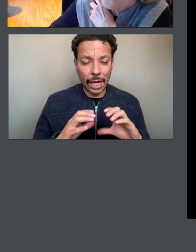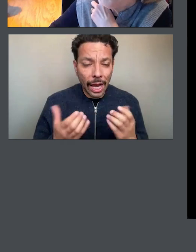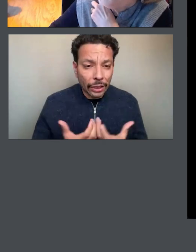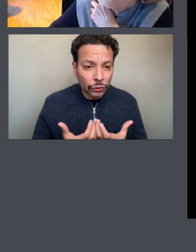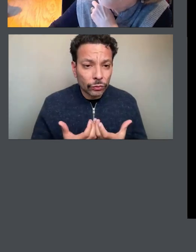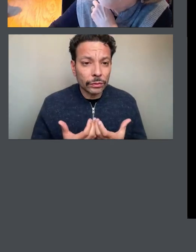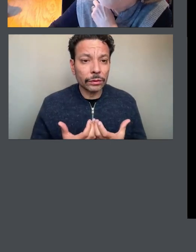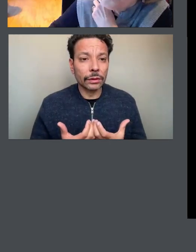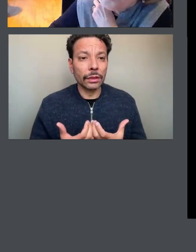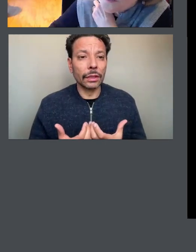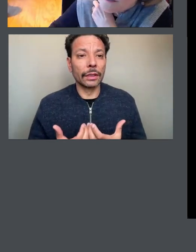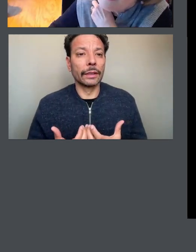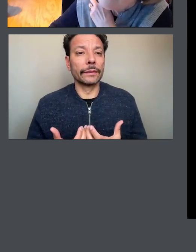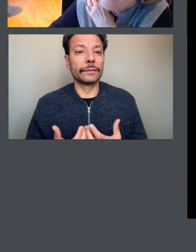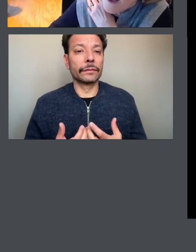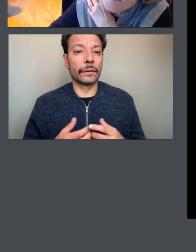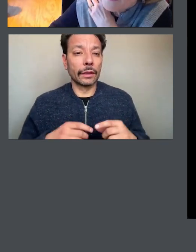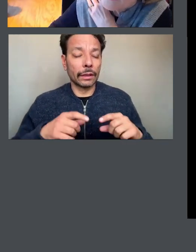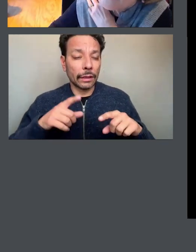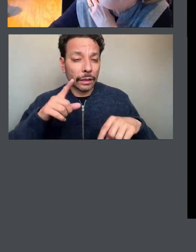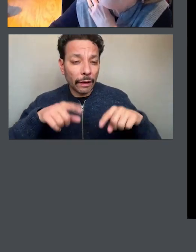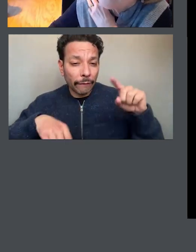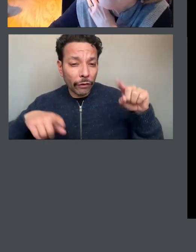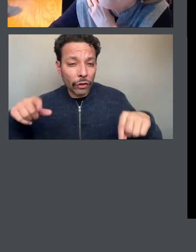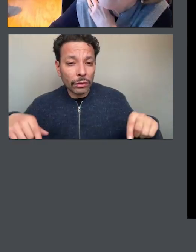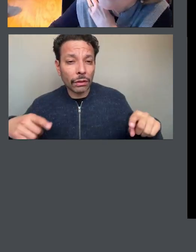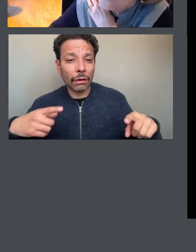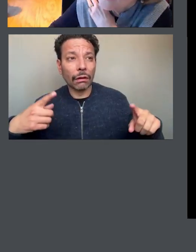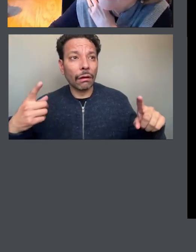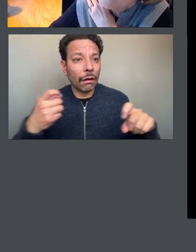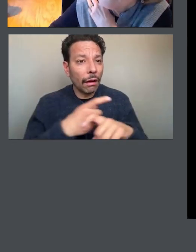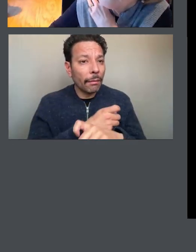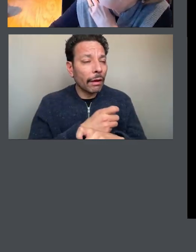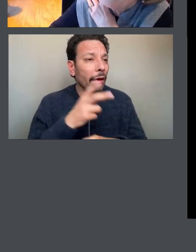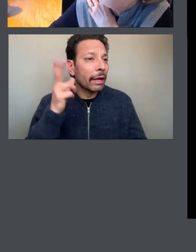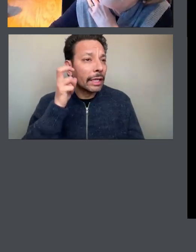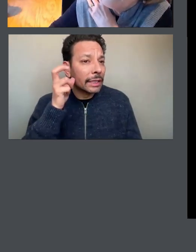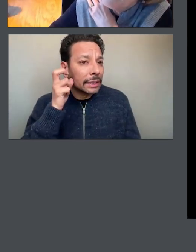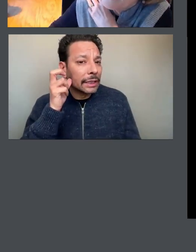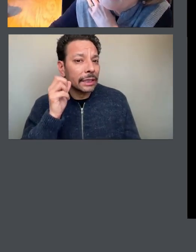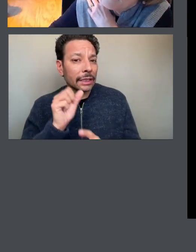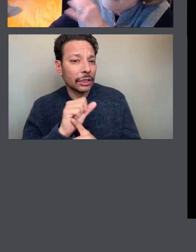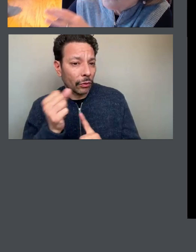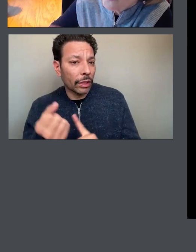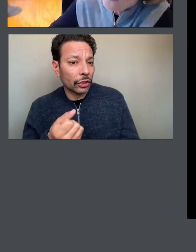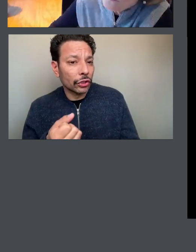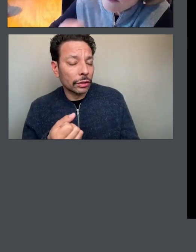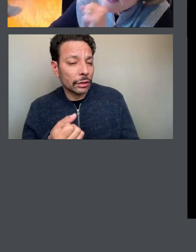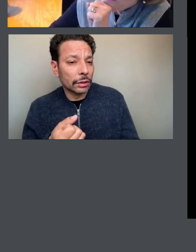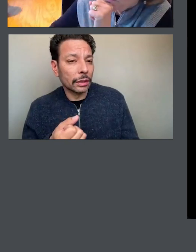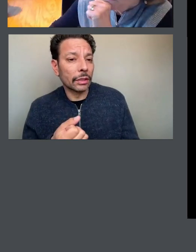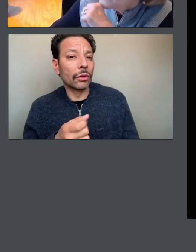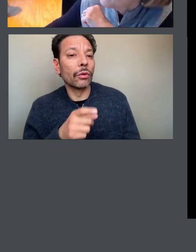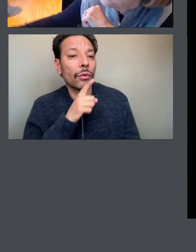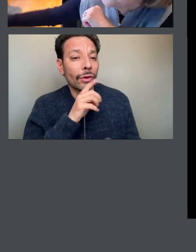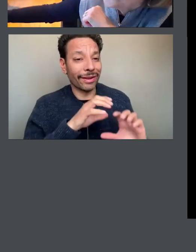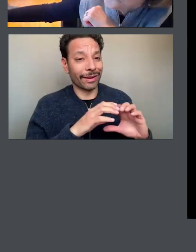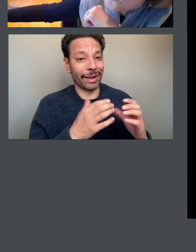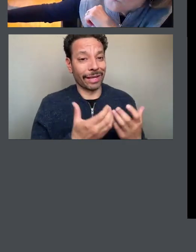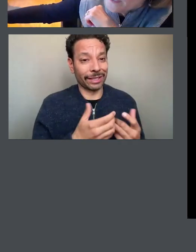they are diverse, complex listening conditions. In real